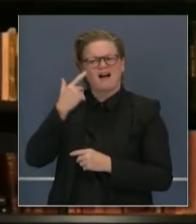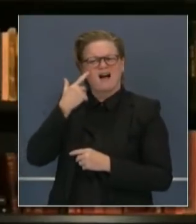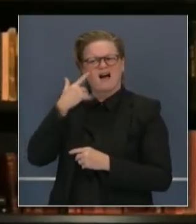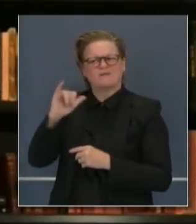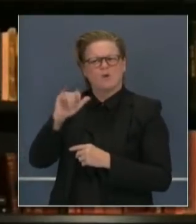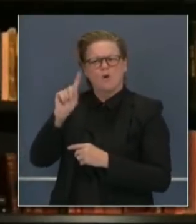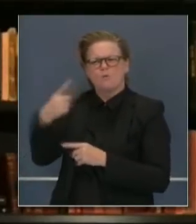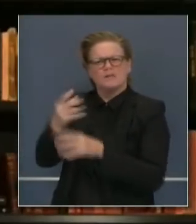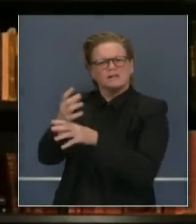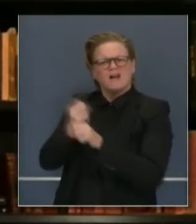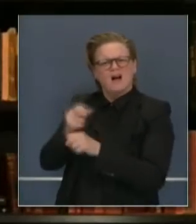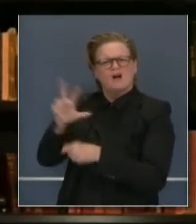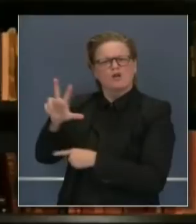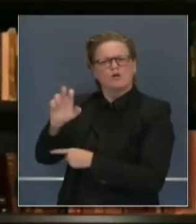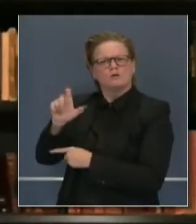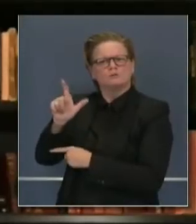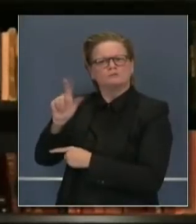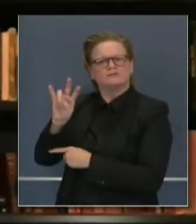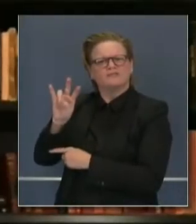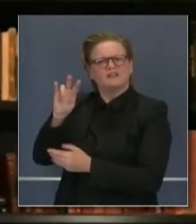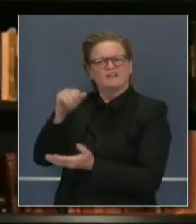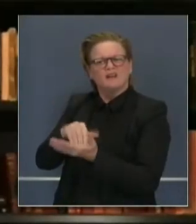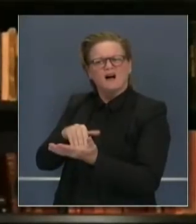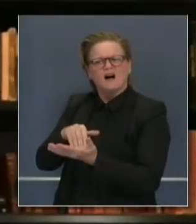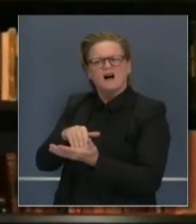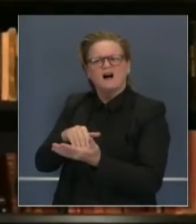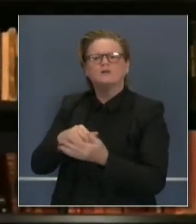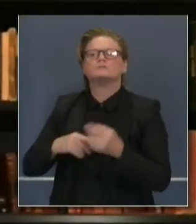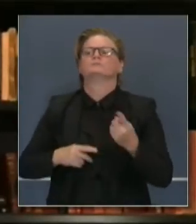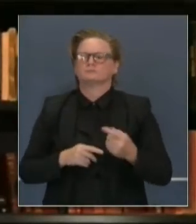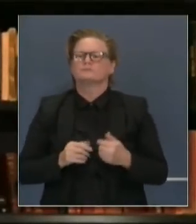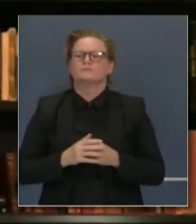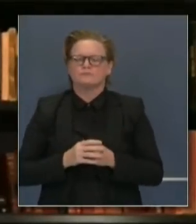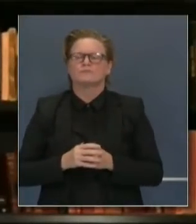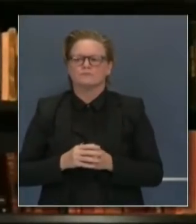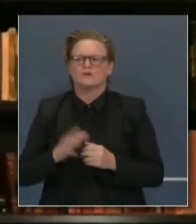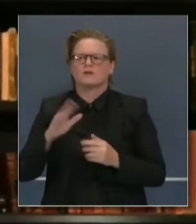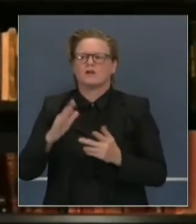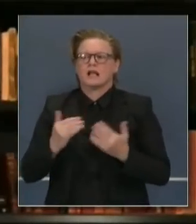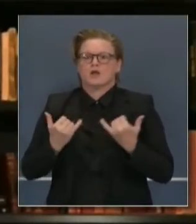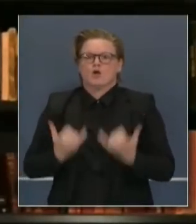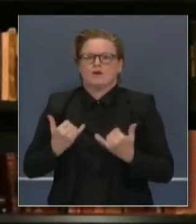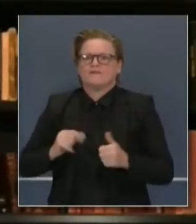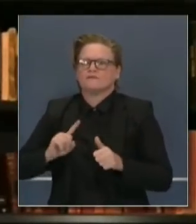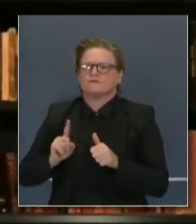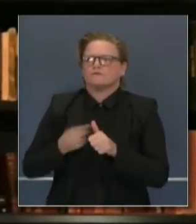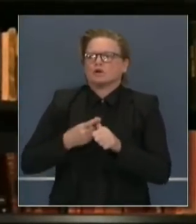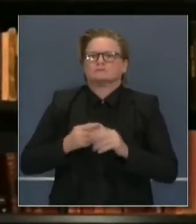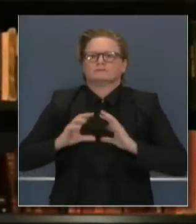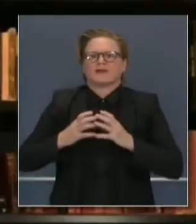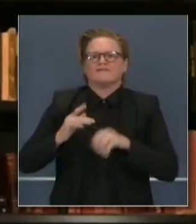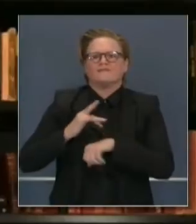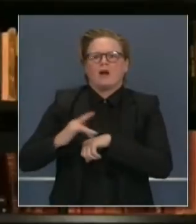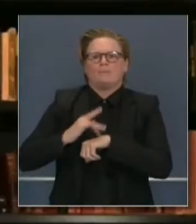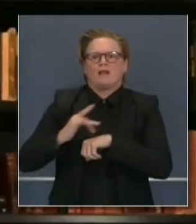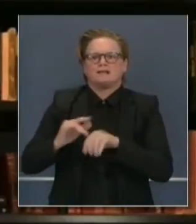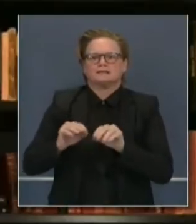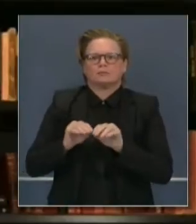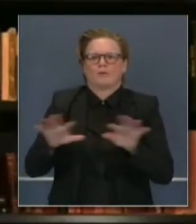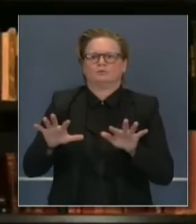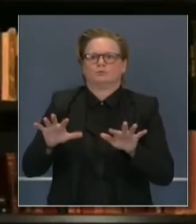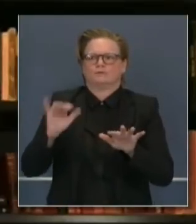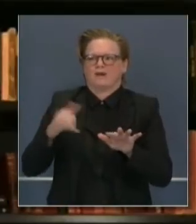doses? Because that's the current available number of doses from the first distributor, and that's first manufacturer, and